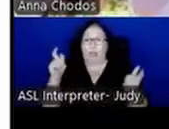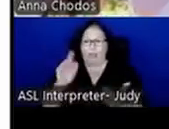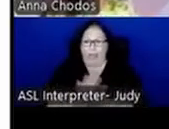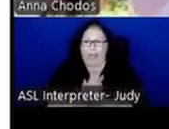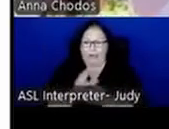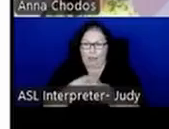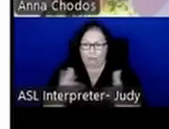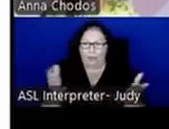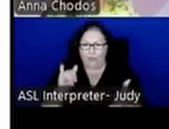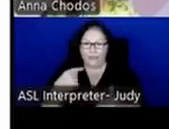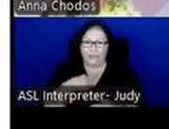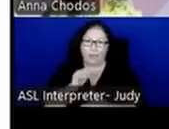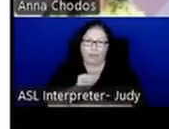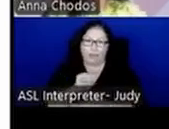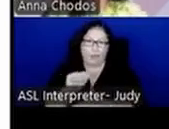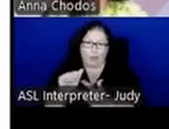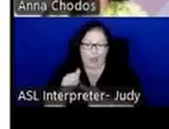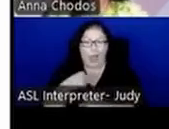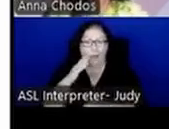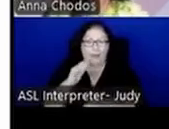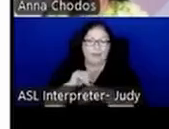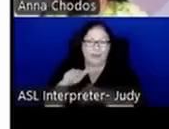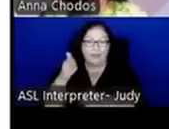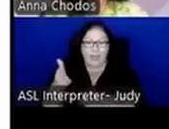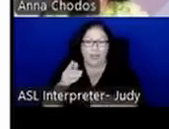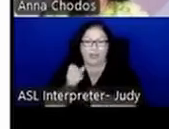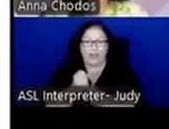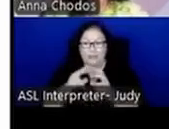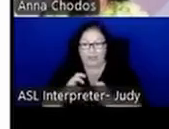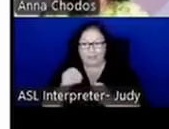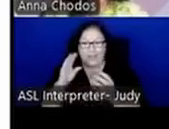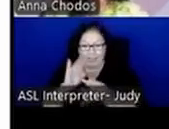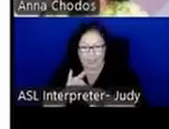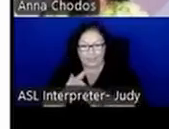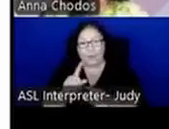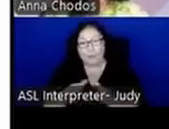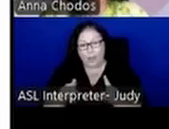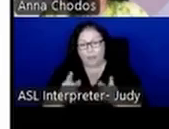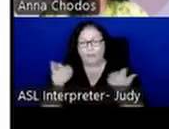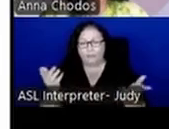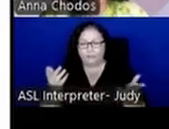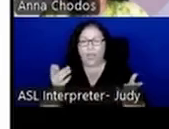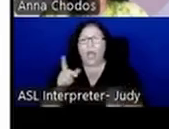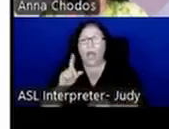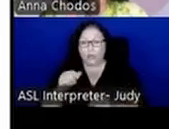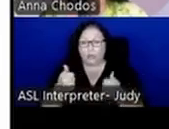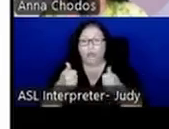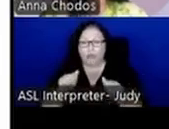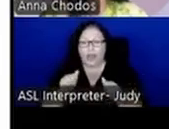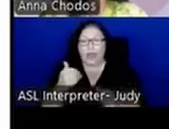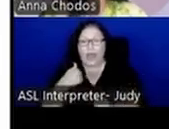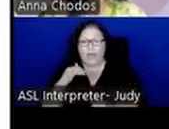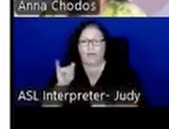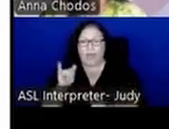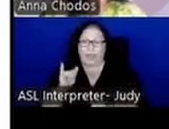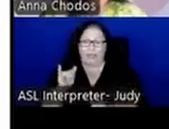assessed and connected. But I do try to have, like, in my pocket, like, something for people with dementia, something for